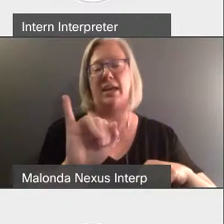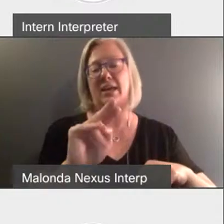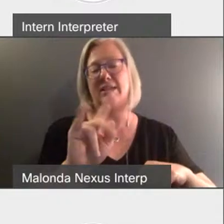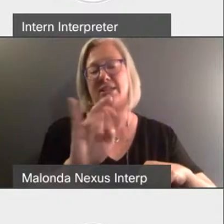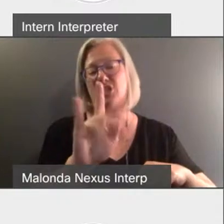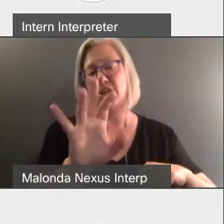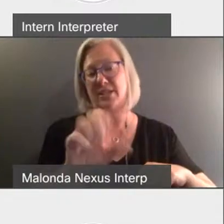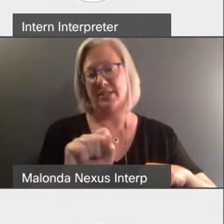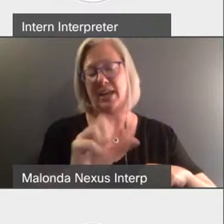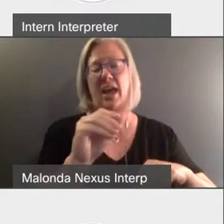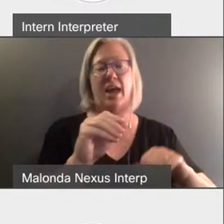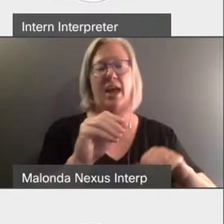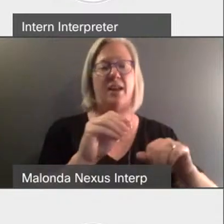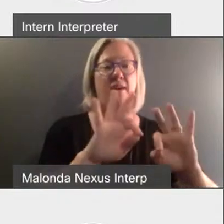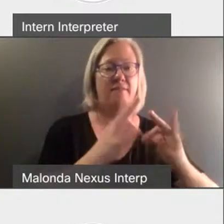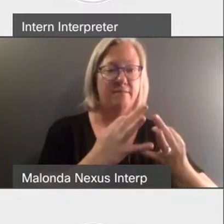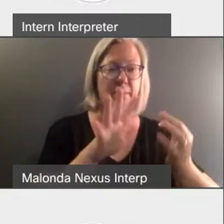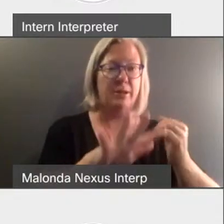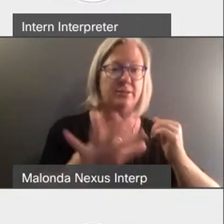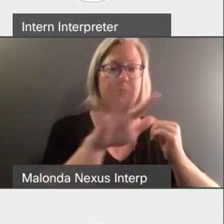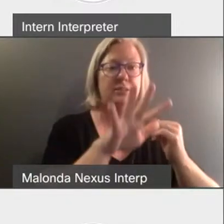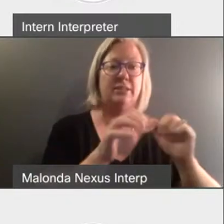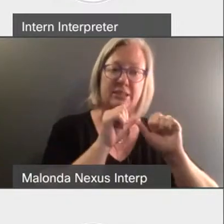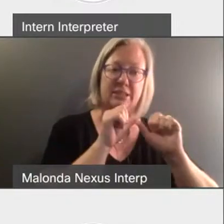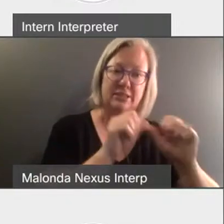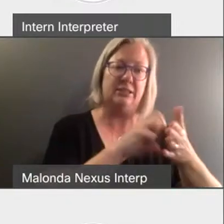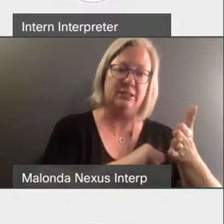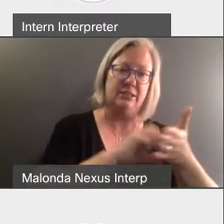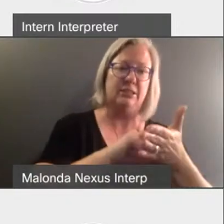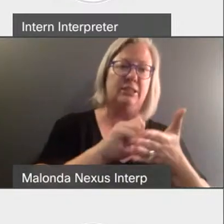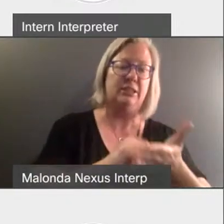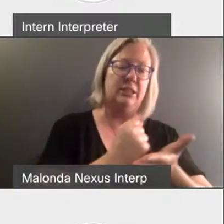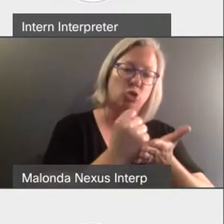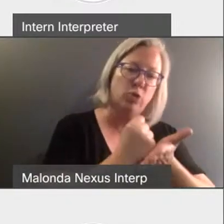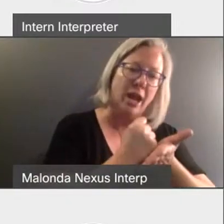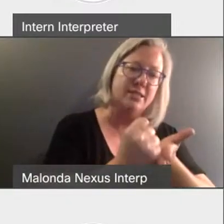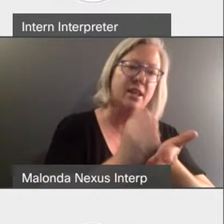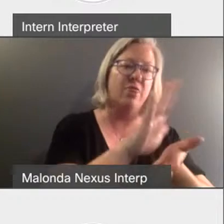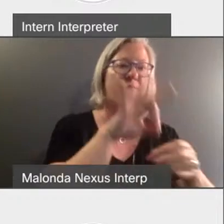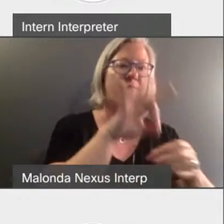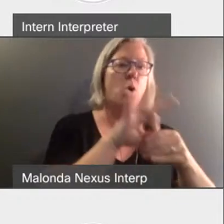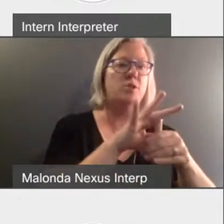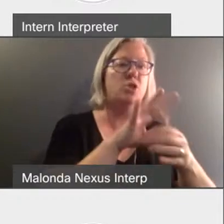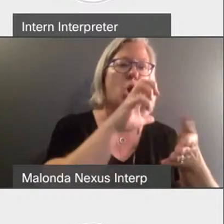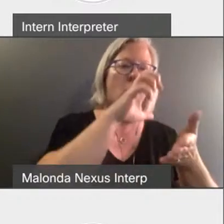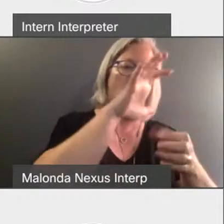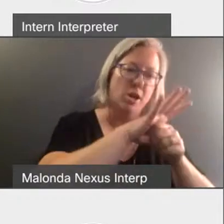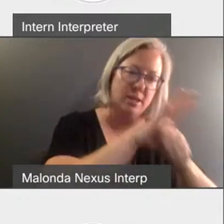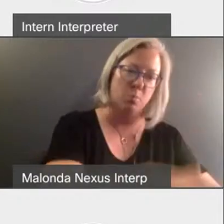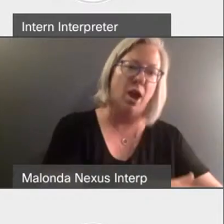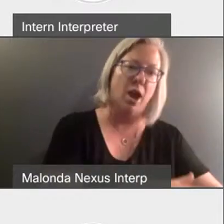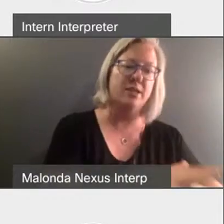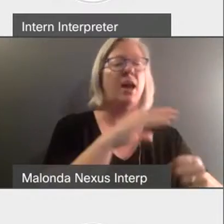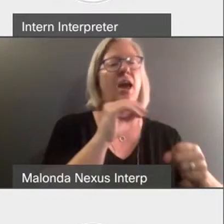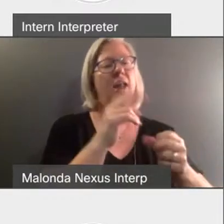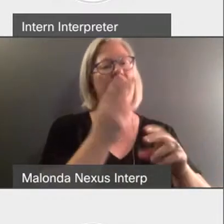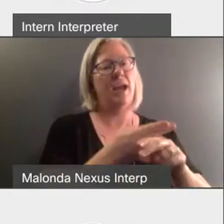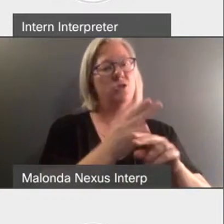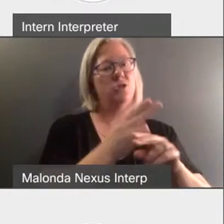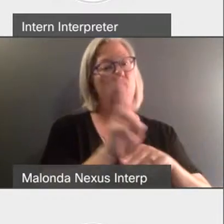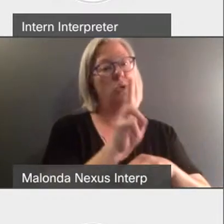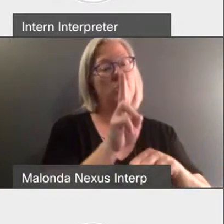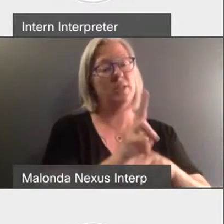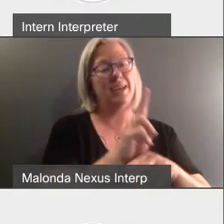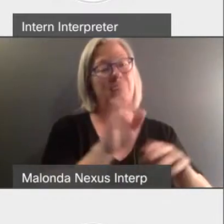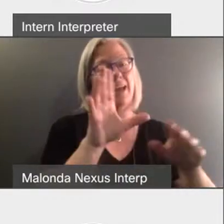are consistently and systematically erased. Their votes are suppressed, and the history of using congressional maps as another